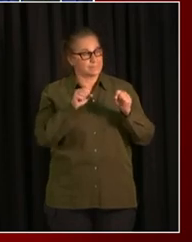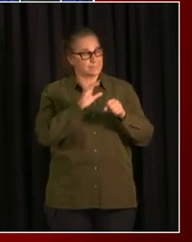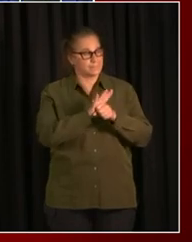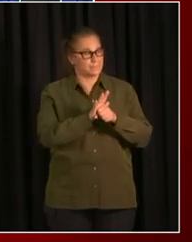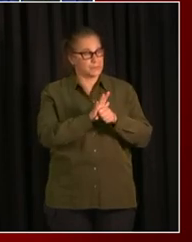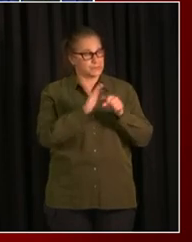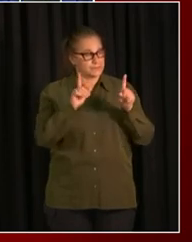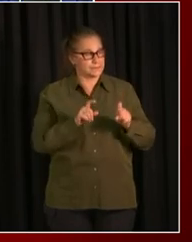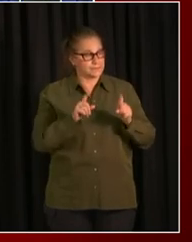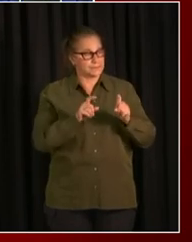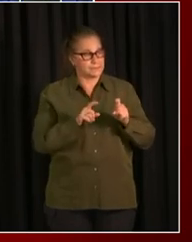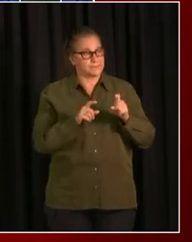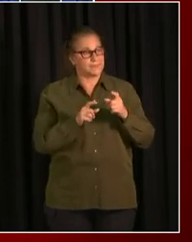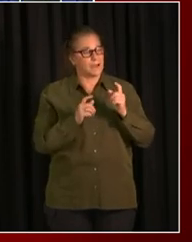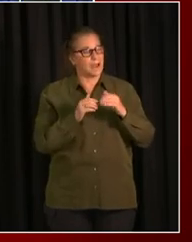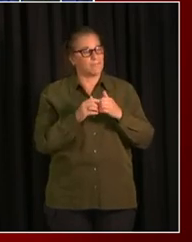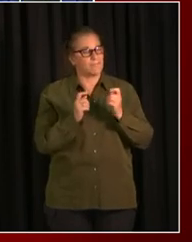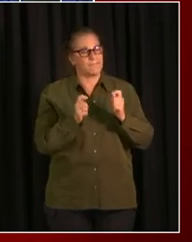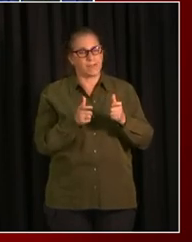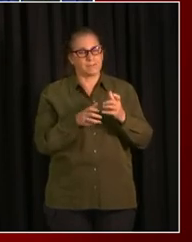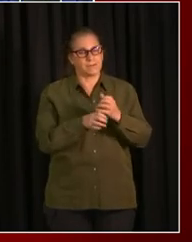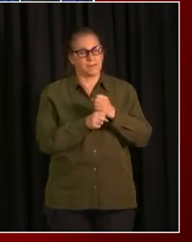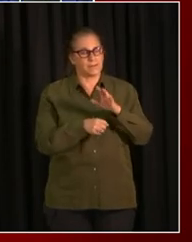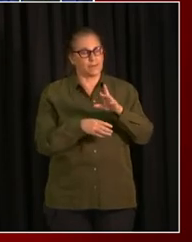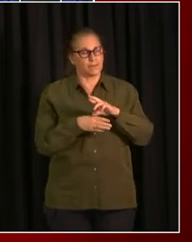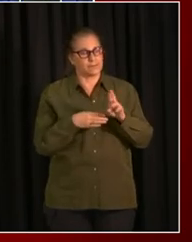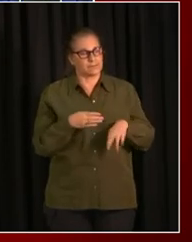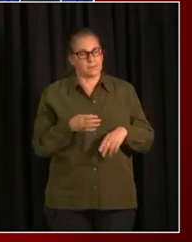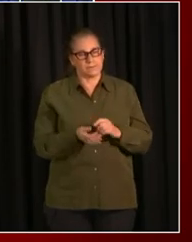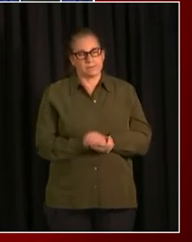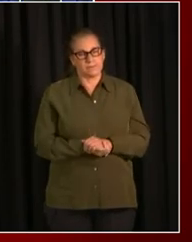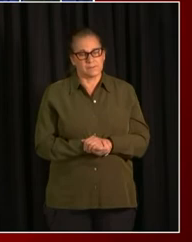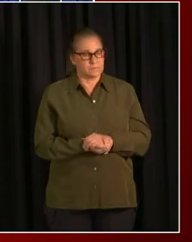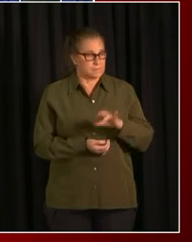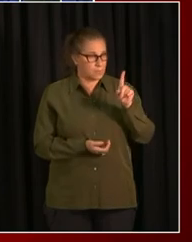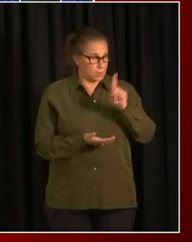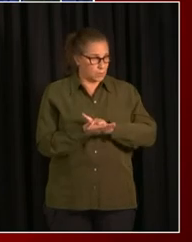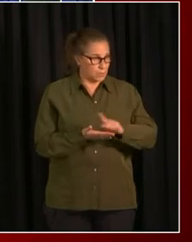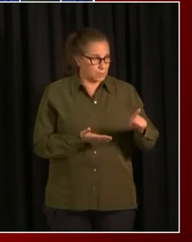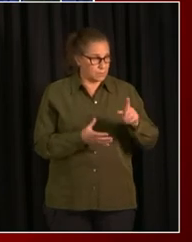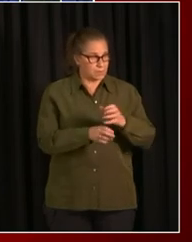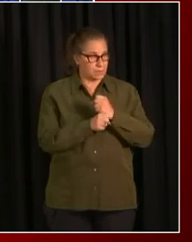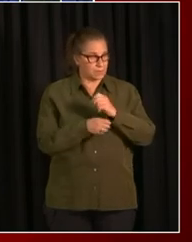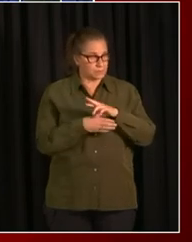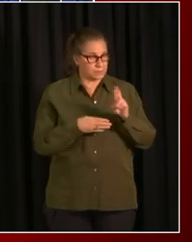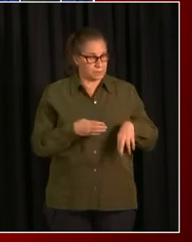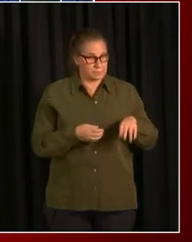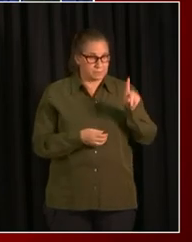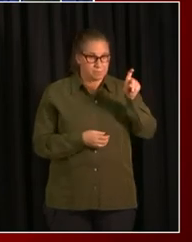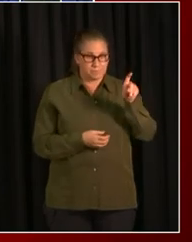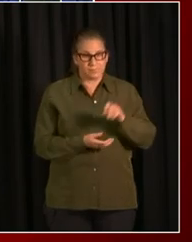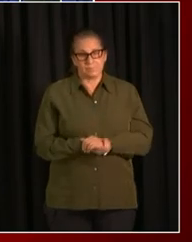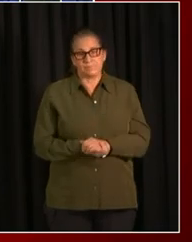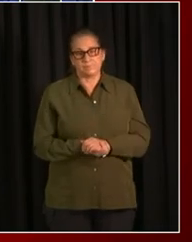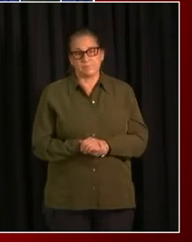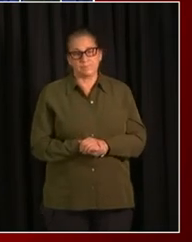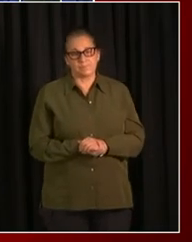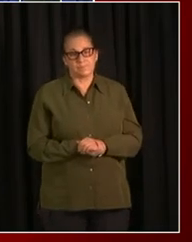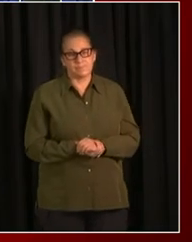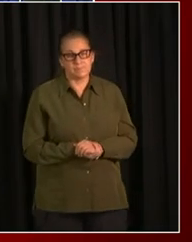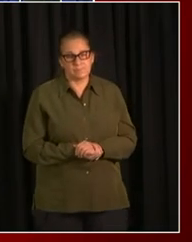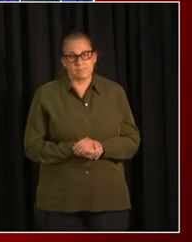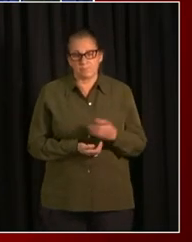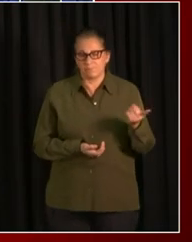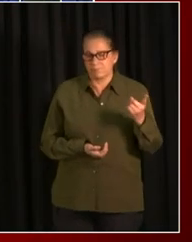Yeah, thanks, Tomas. This is Patrick from DC Health. We've made significant strides with our testing turnaround time in